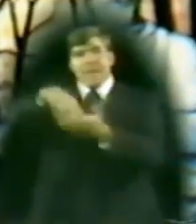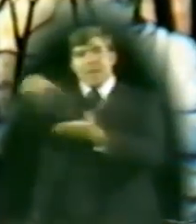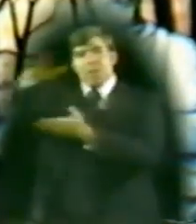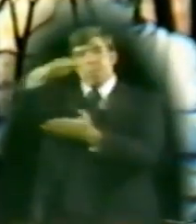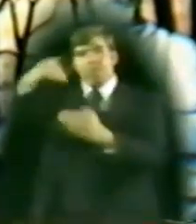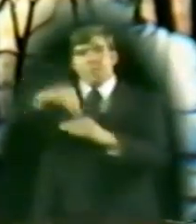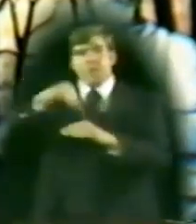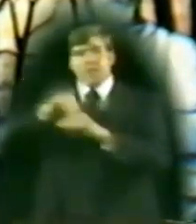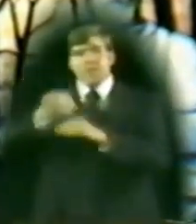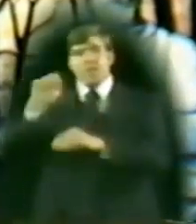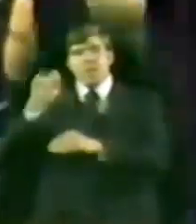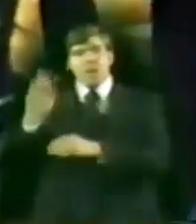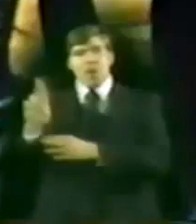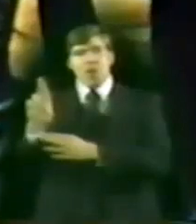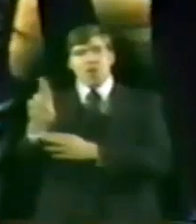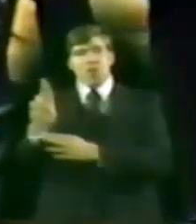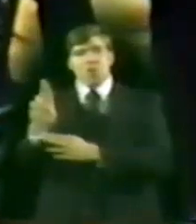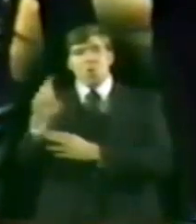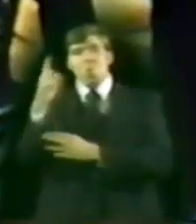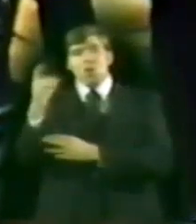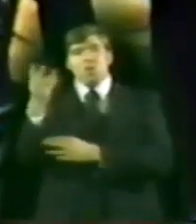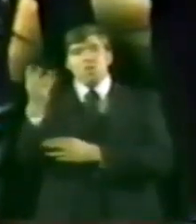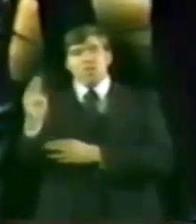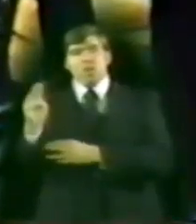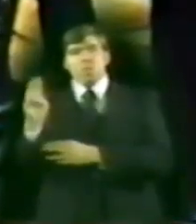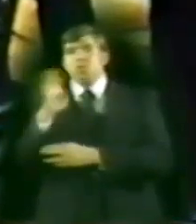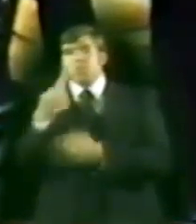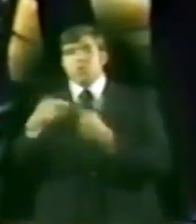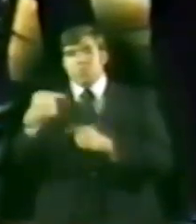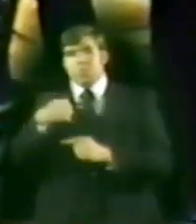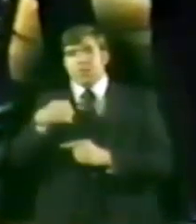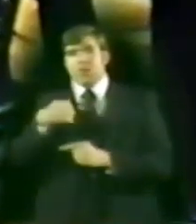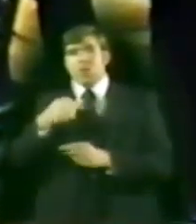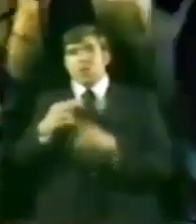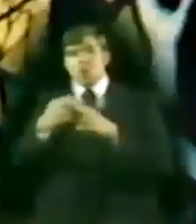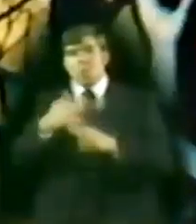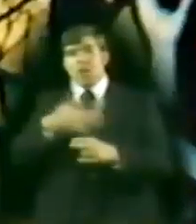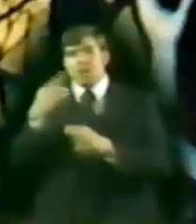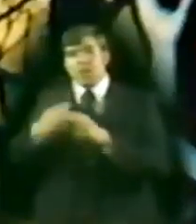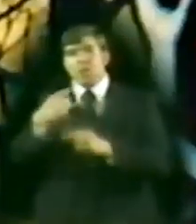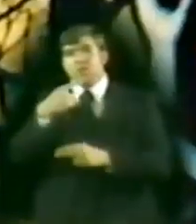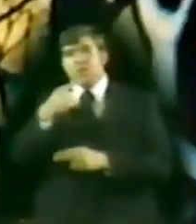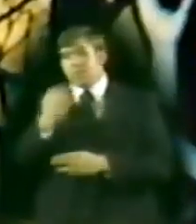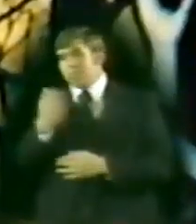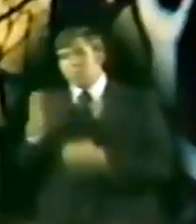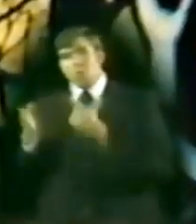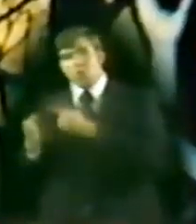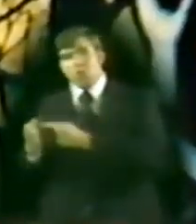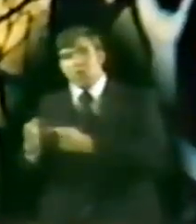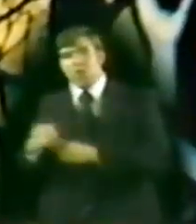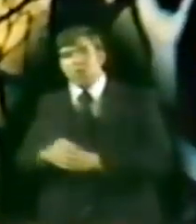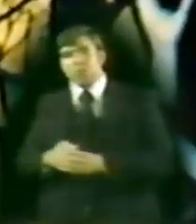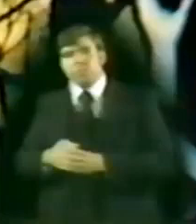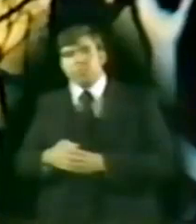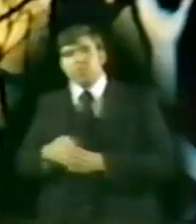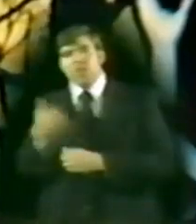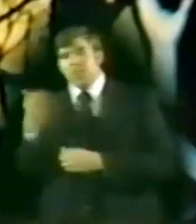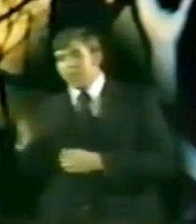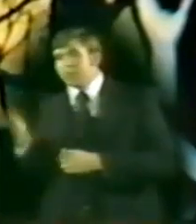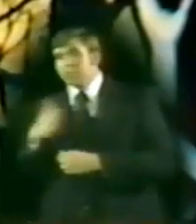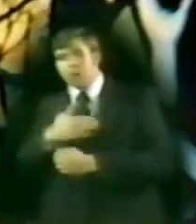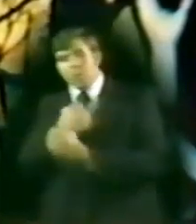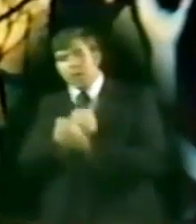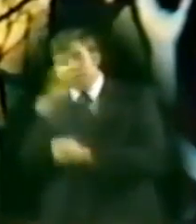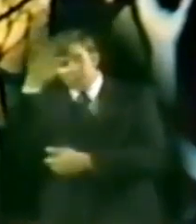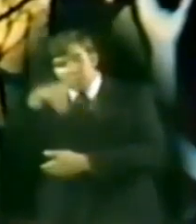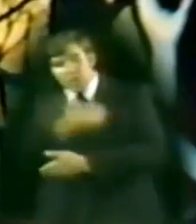me in the air. One of them spake unto me, calling me by name, and said, pointing to the other, This is